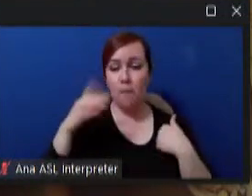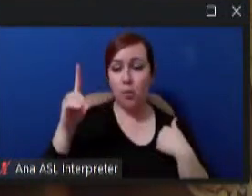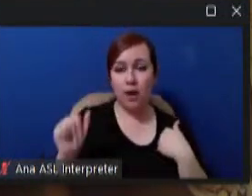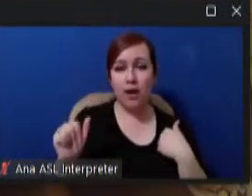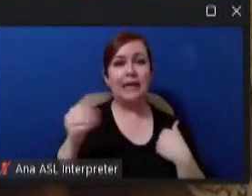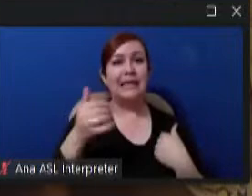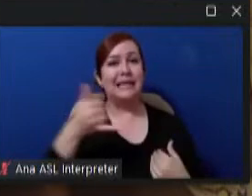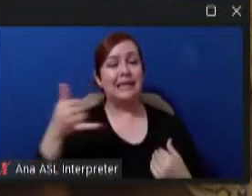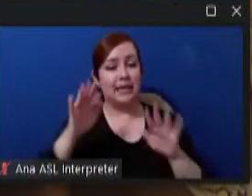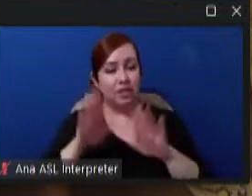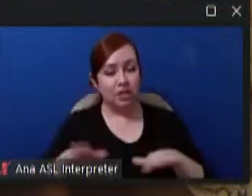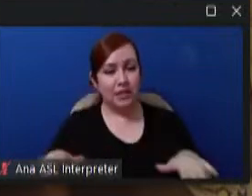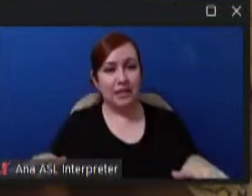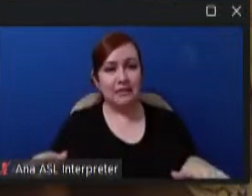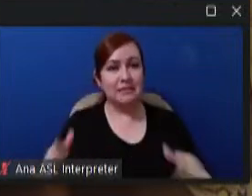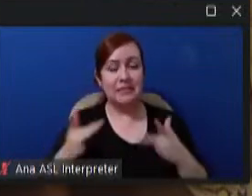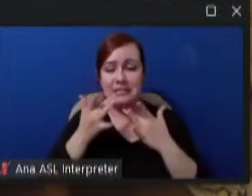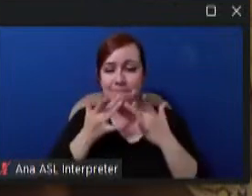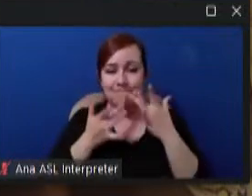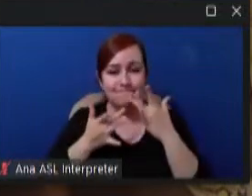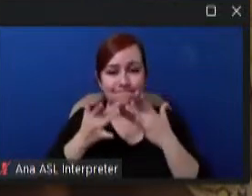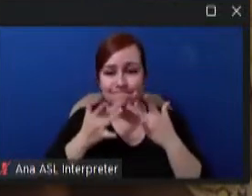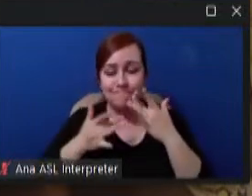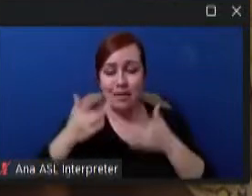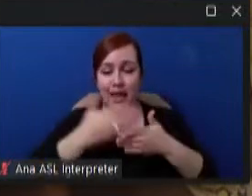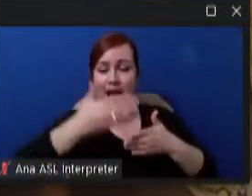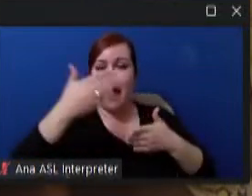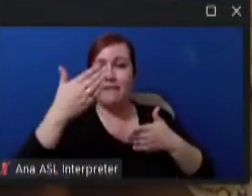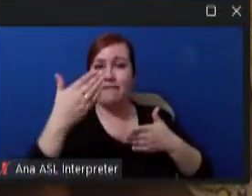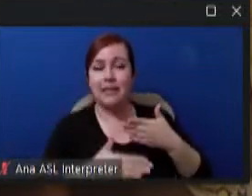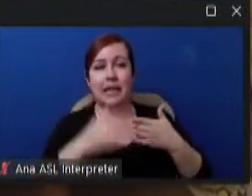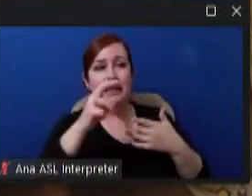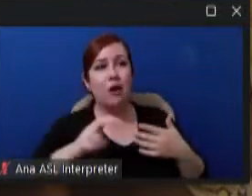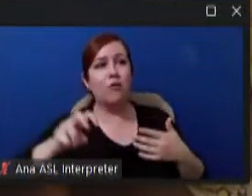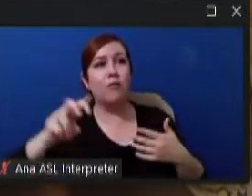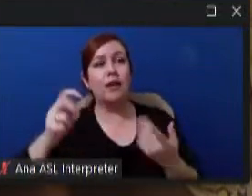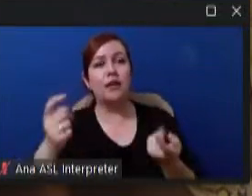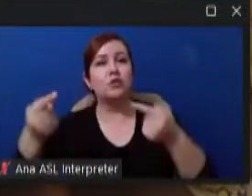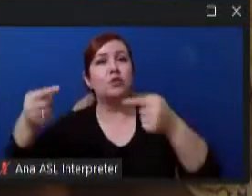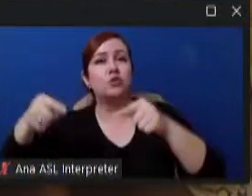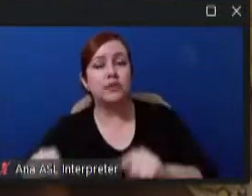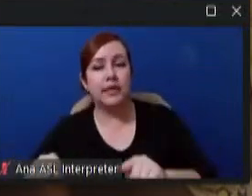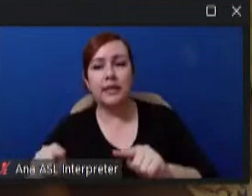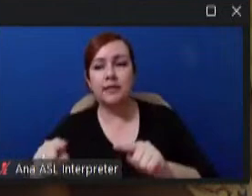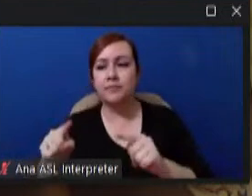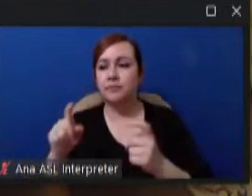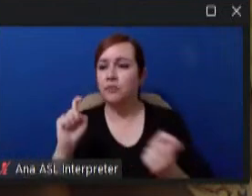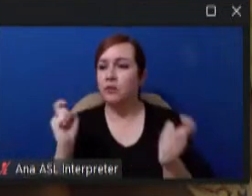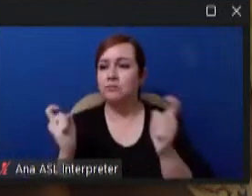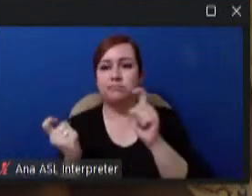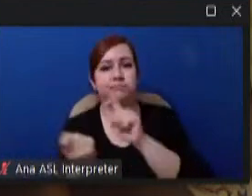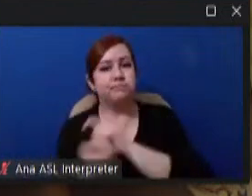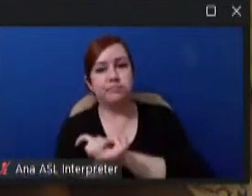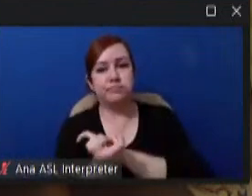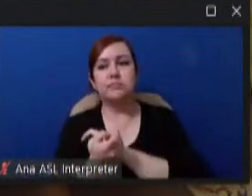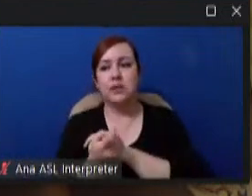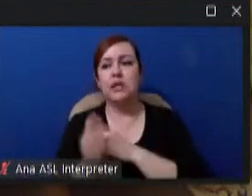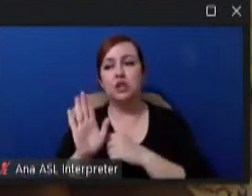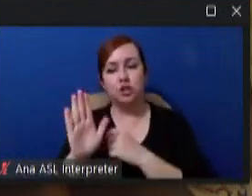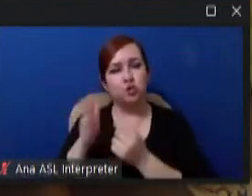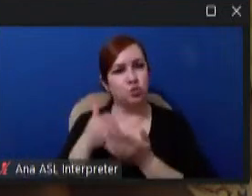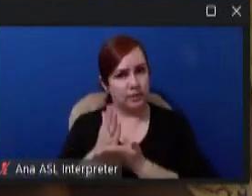with disabilities continues to be a challenge, which at the end of the day becomes yet